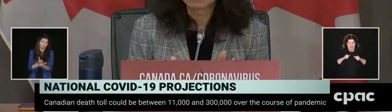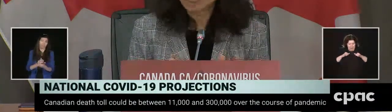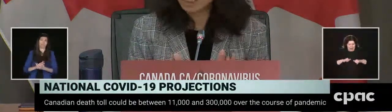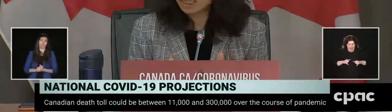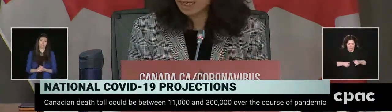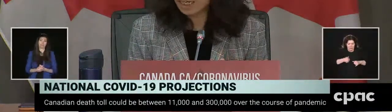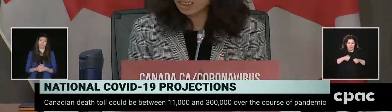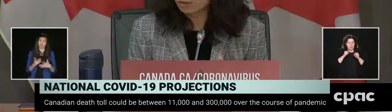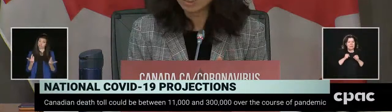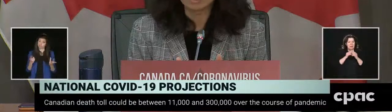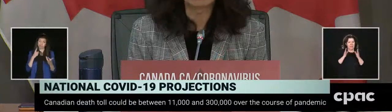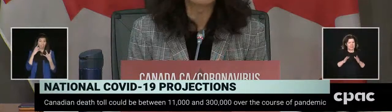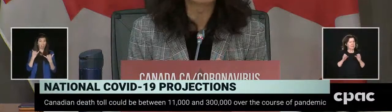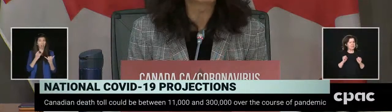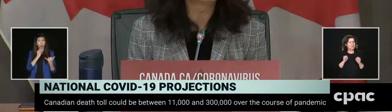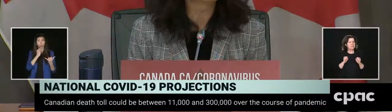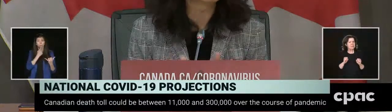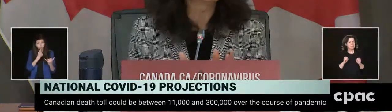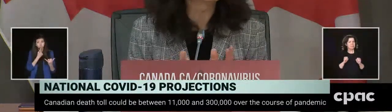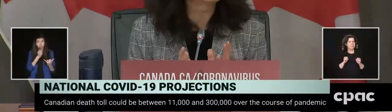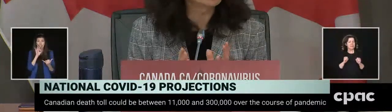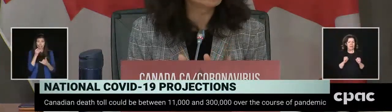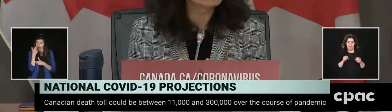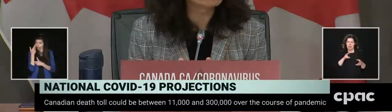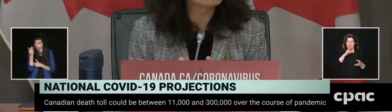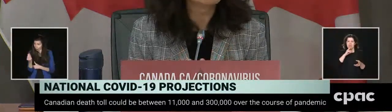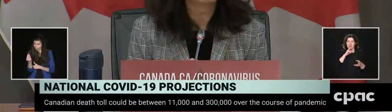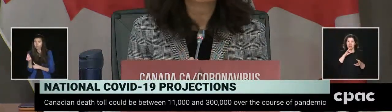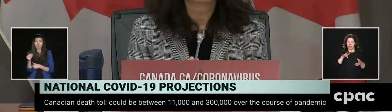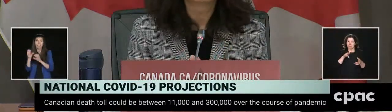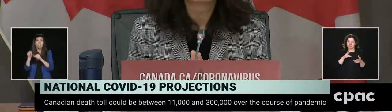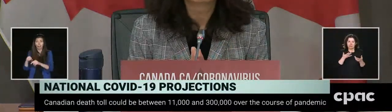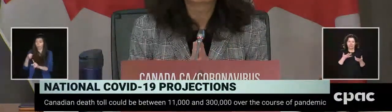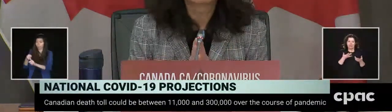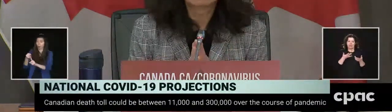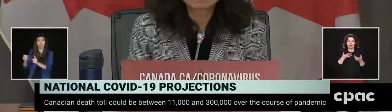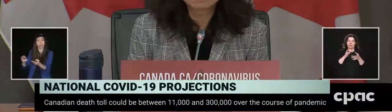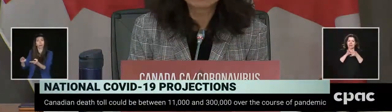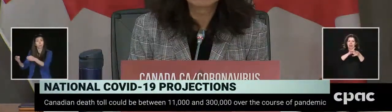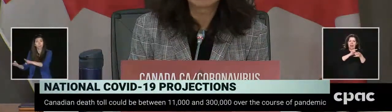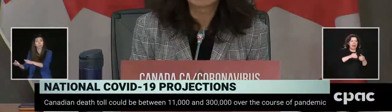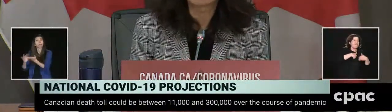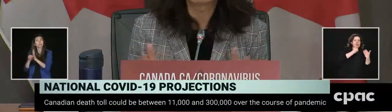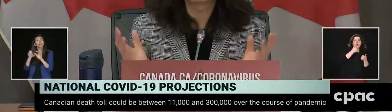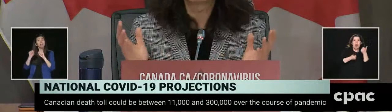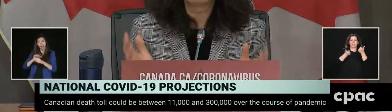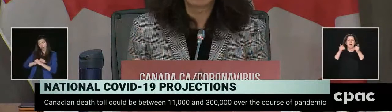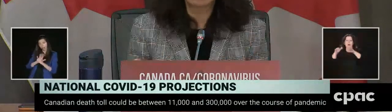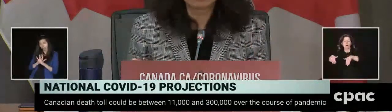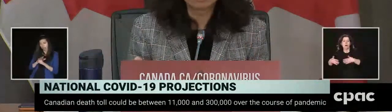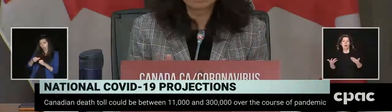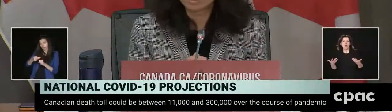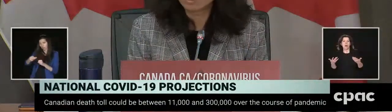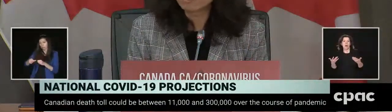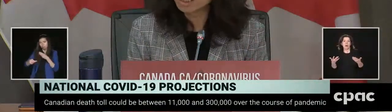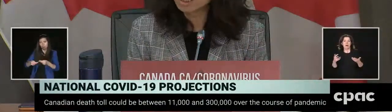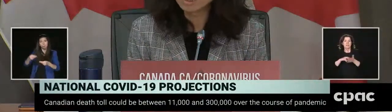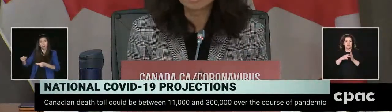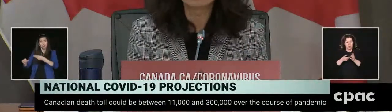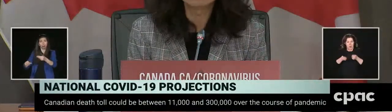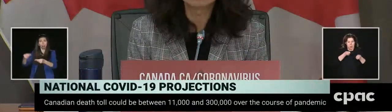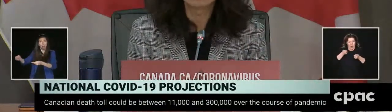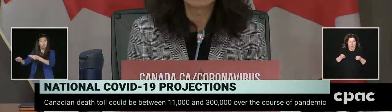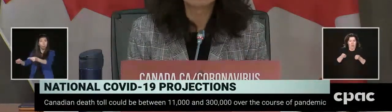really. And when I say, we are the authors of our fate, this is something that is really serious, and